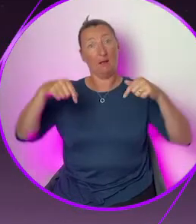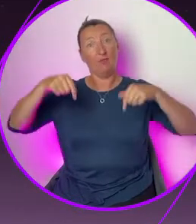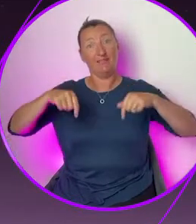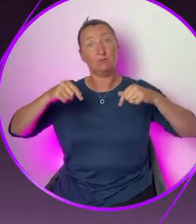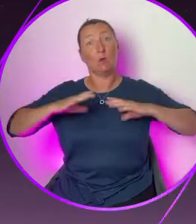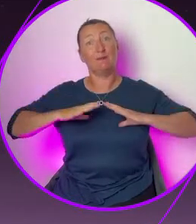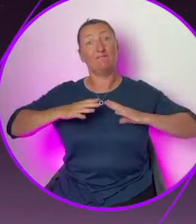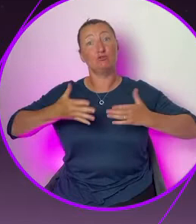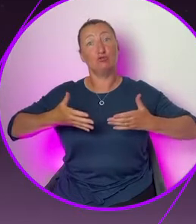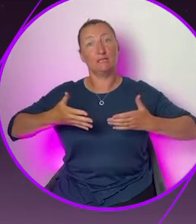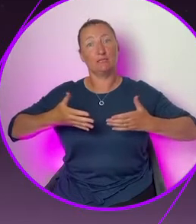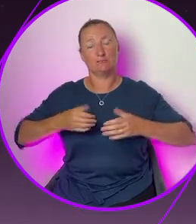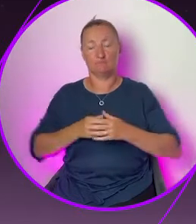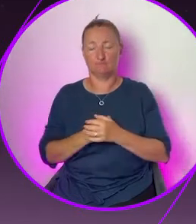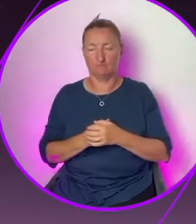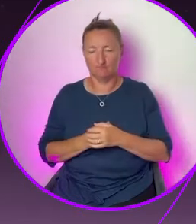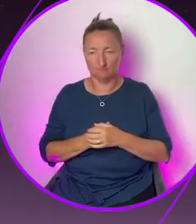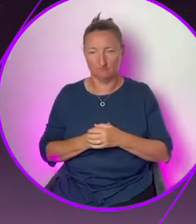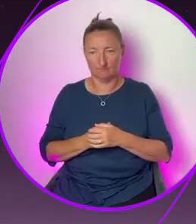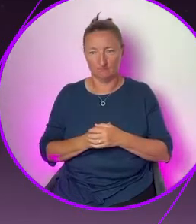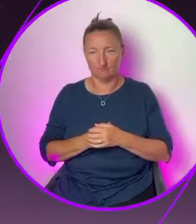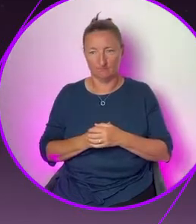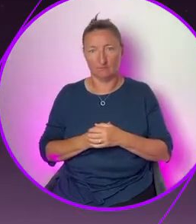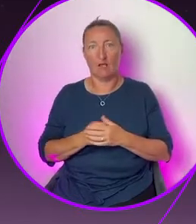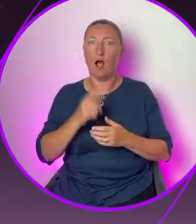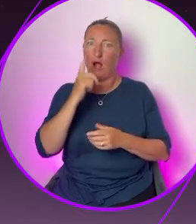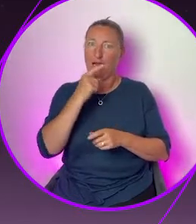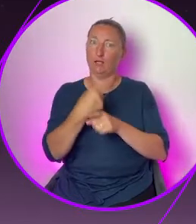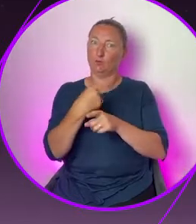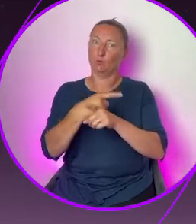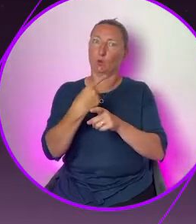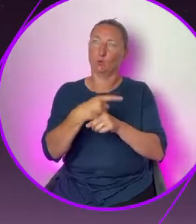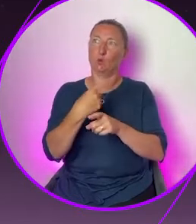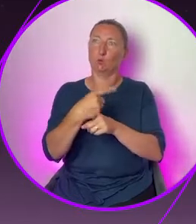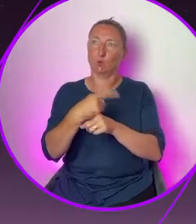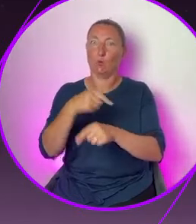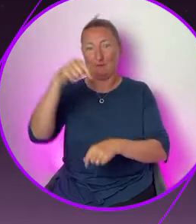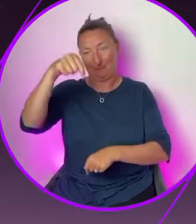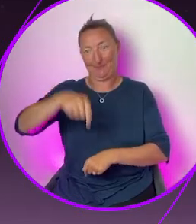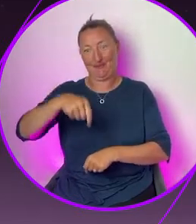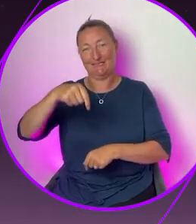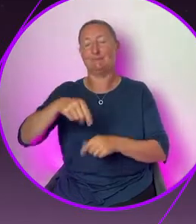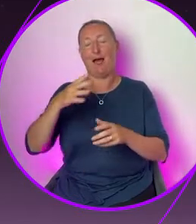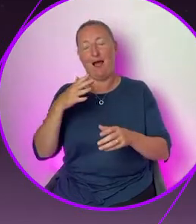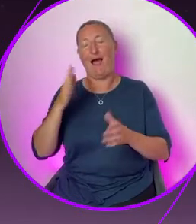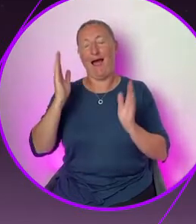an entire event just to this subject alone, which I would love, but